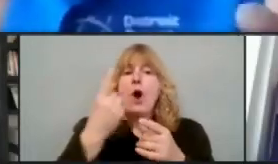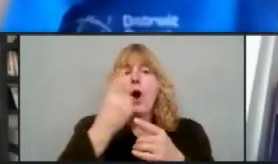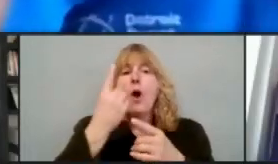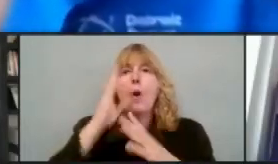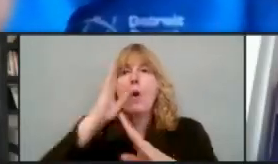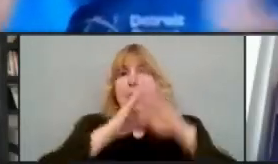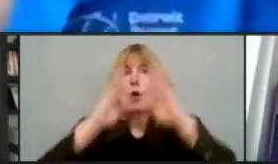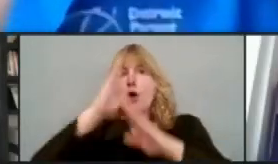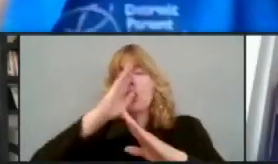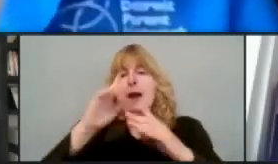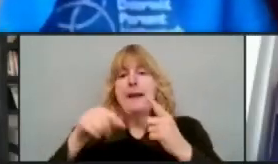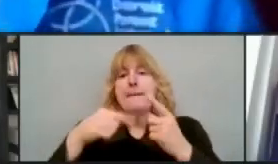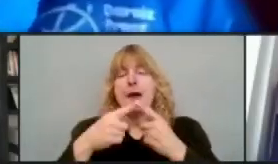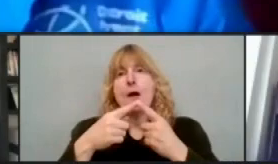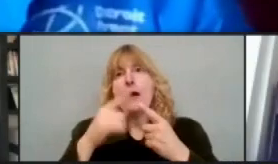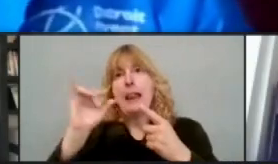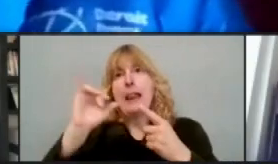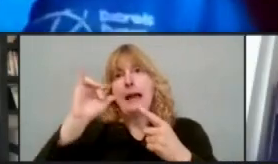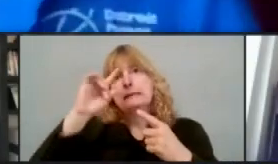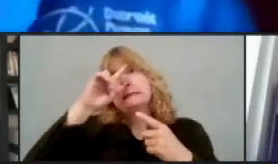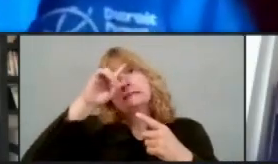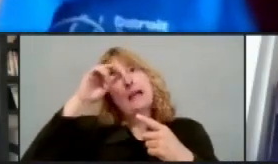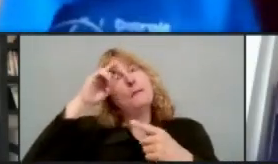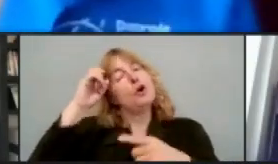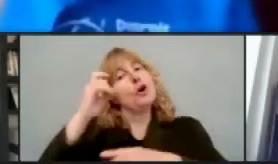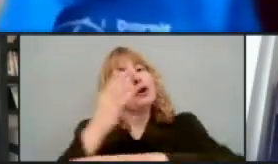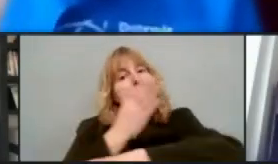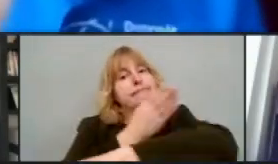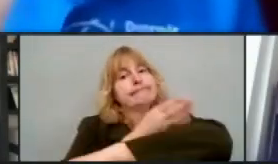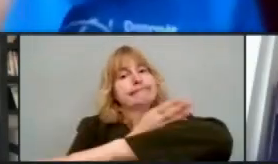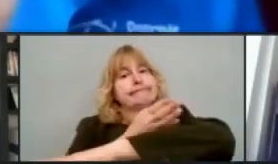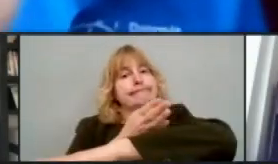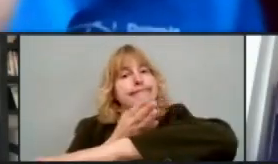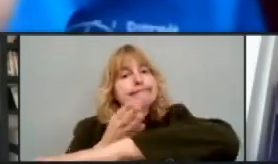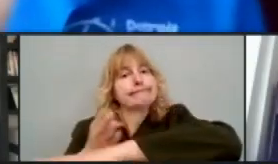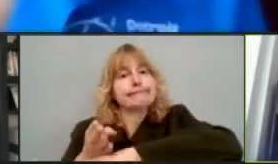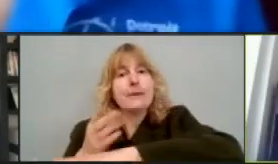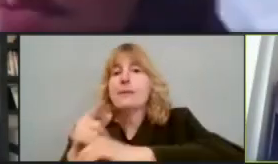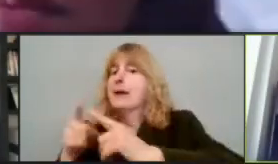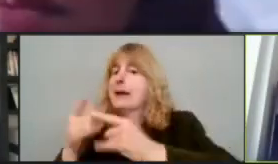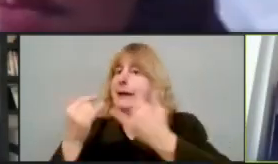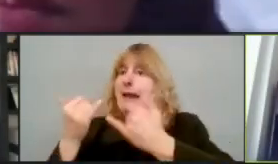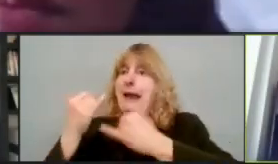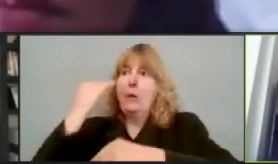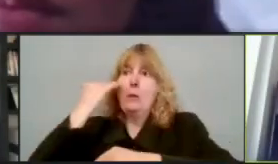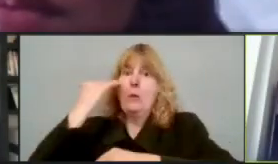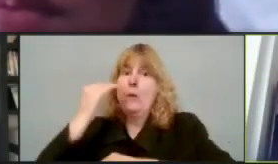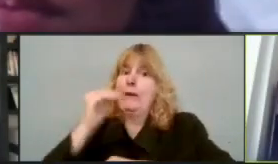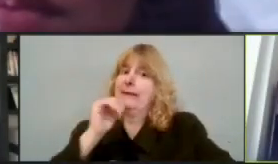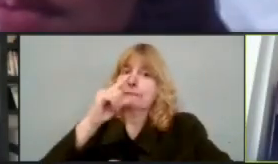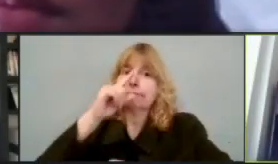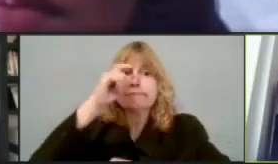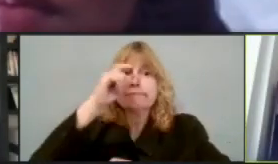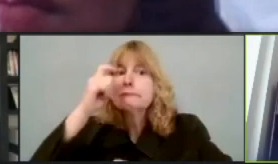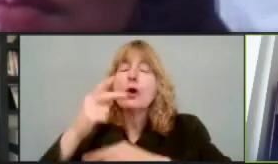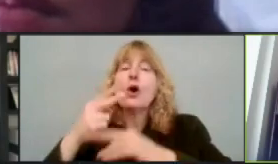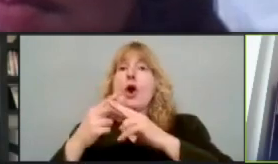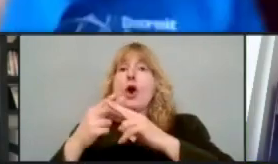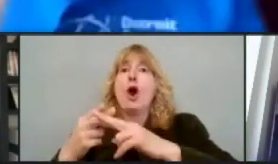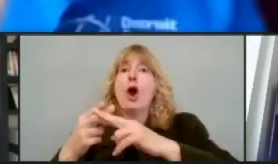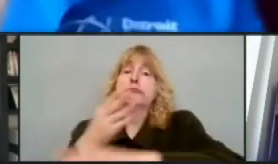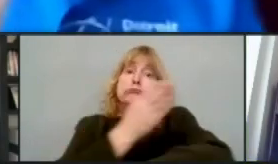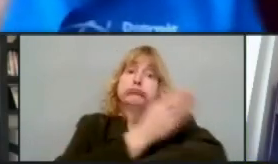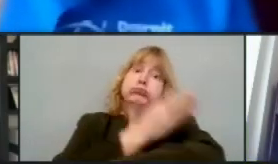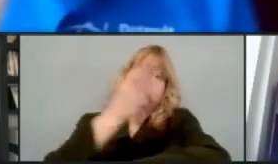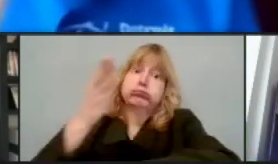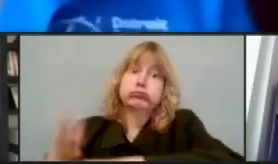summer slide. Well, now we know it's not summer slide. It's a COVID, I call it a COVID avalanche in terms